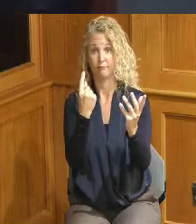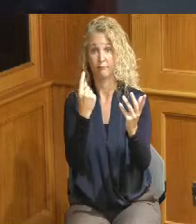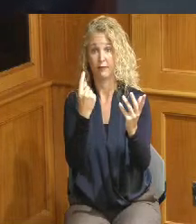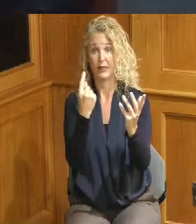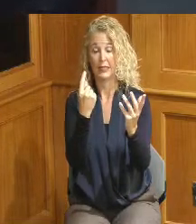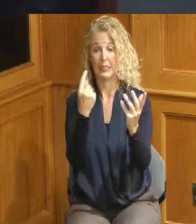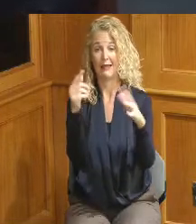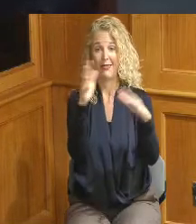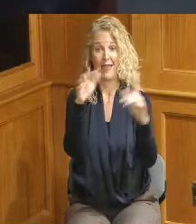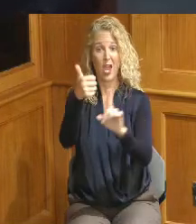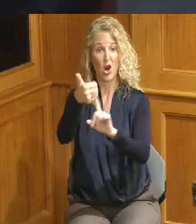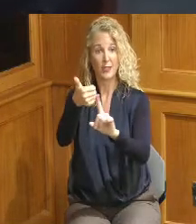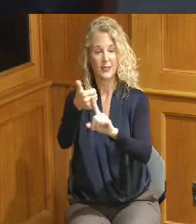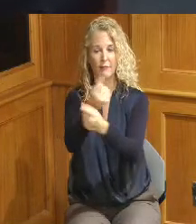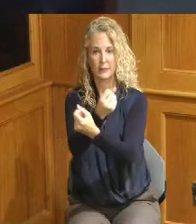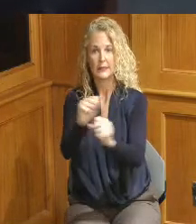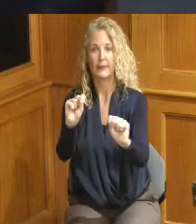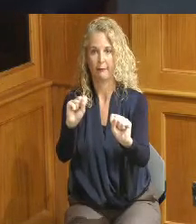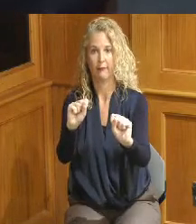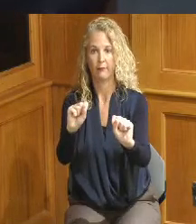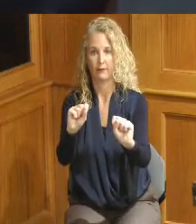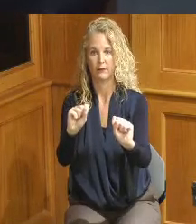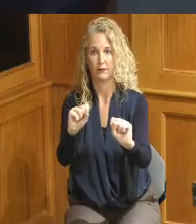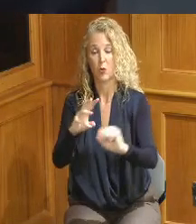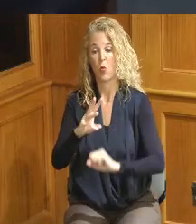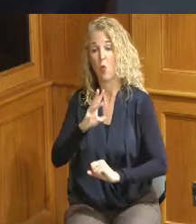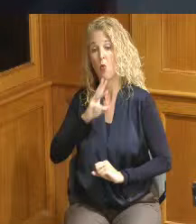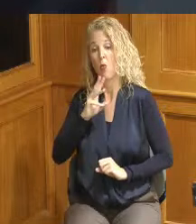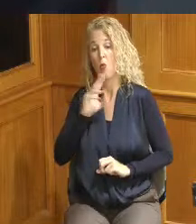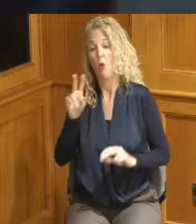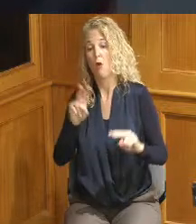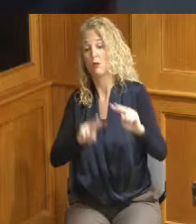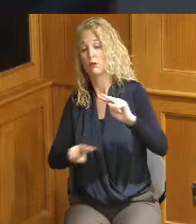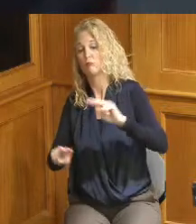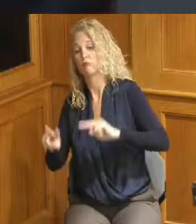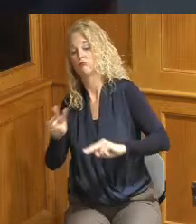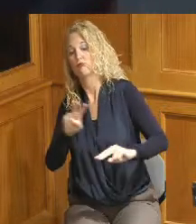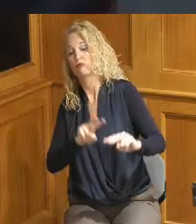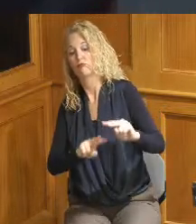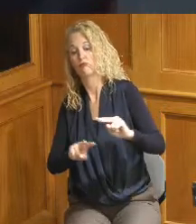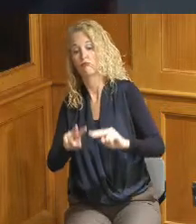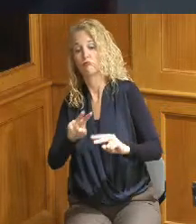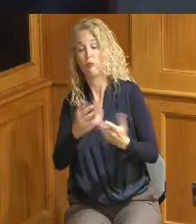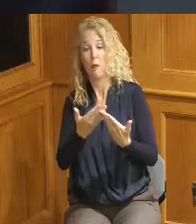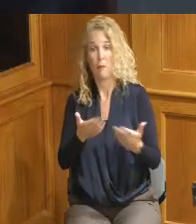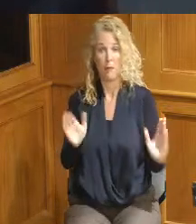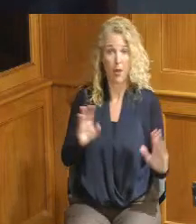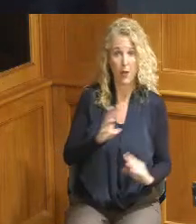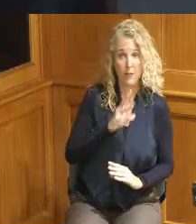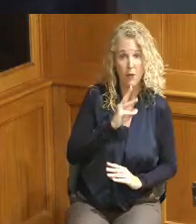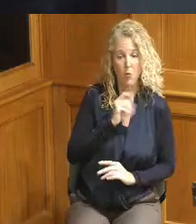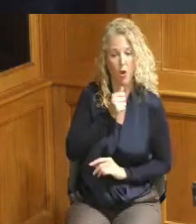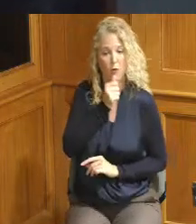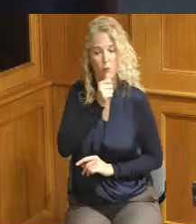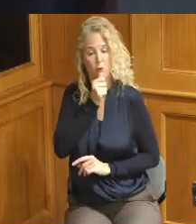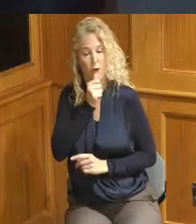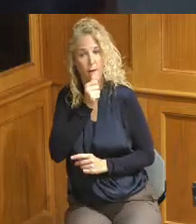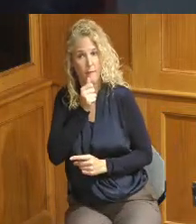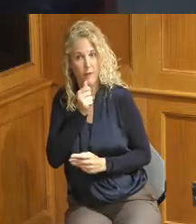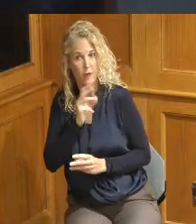harmful contaminants in the air. We have water monitoring going on, both public and private. Hamilton County Public Health